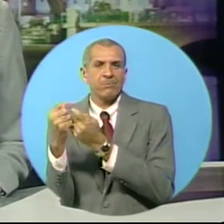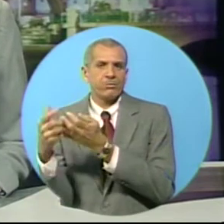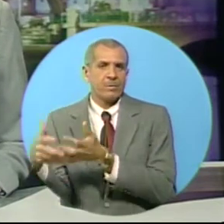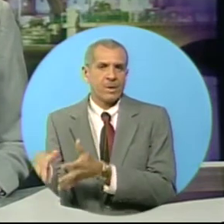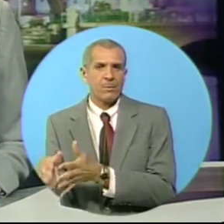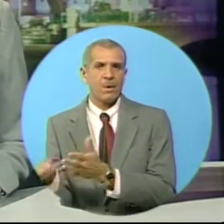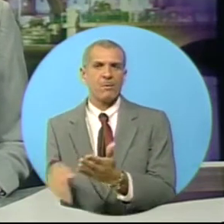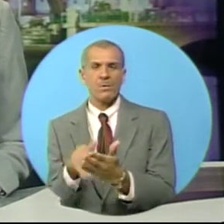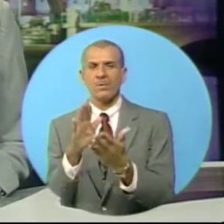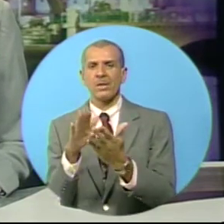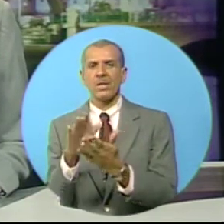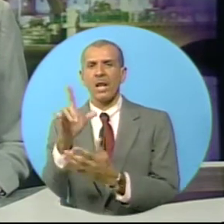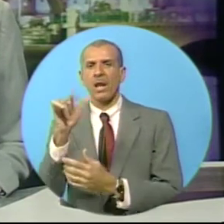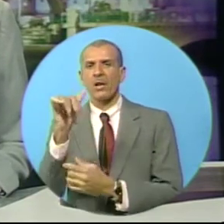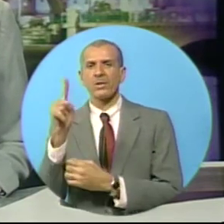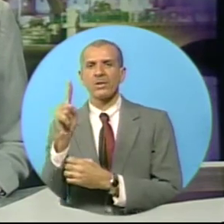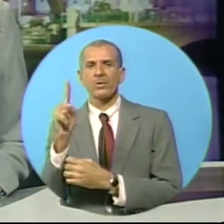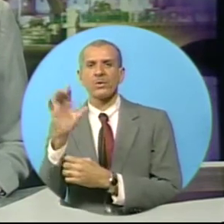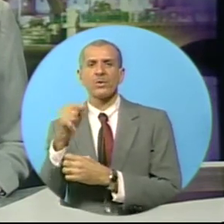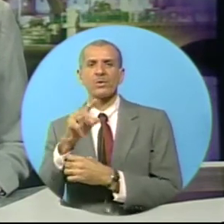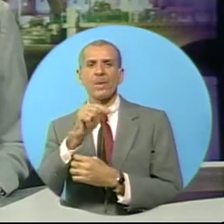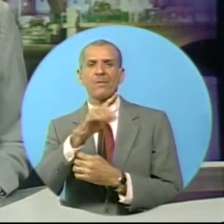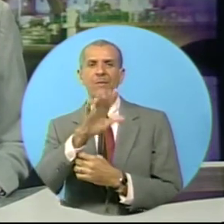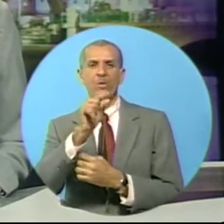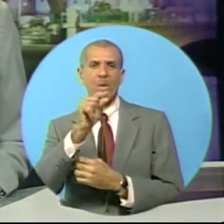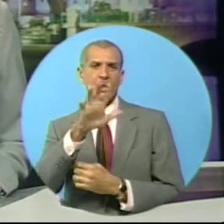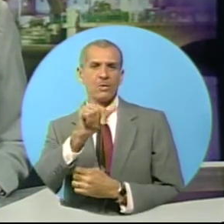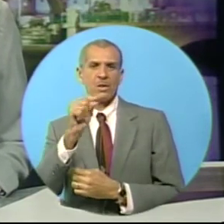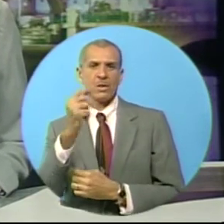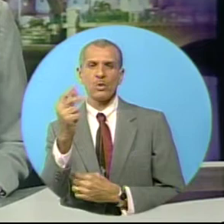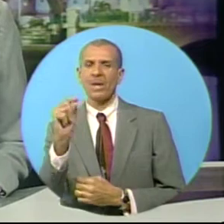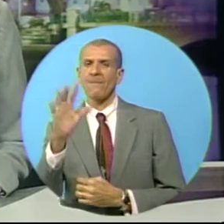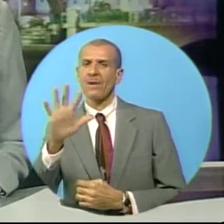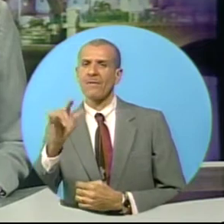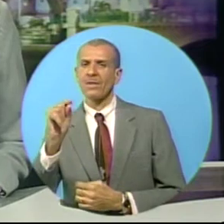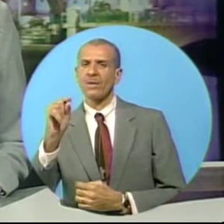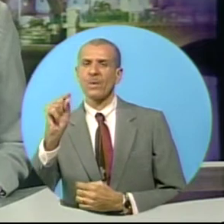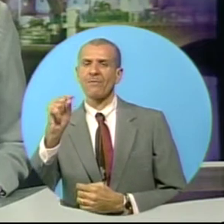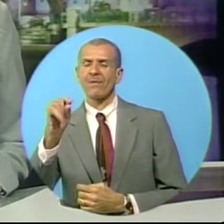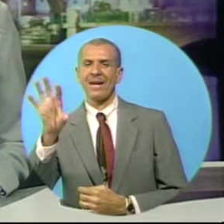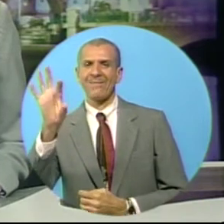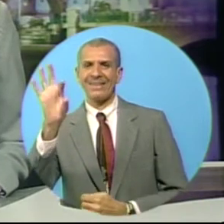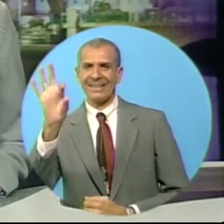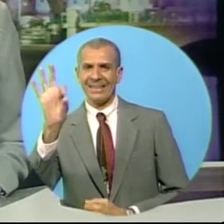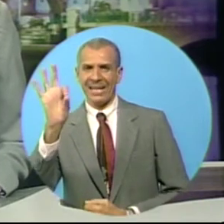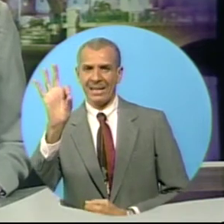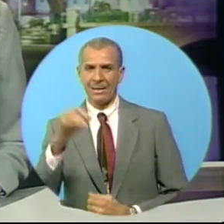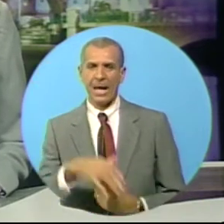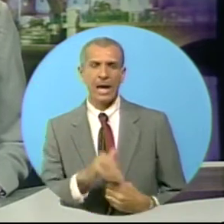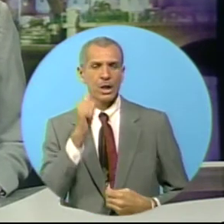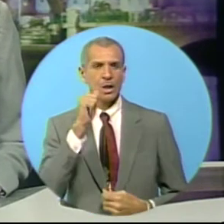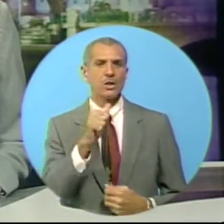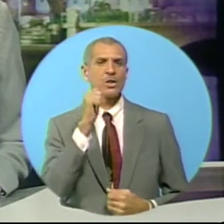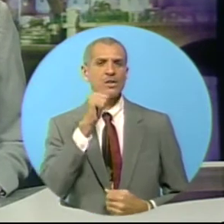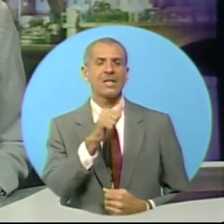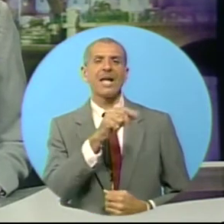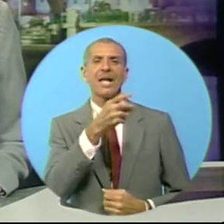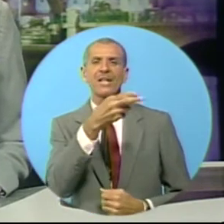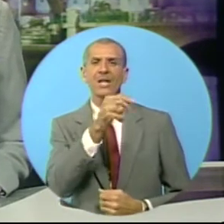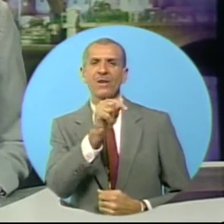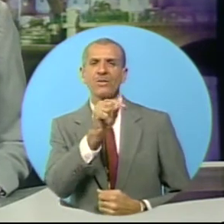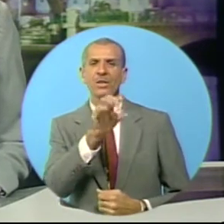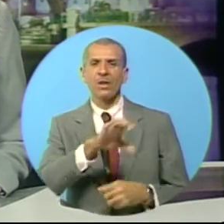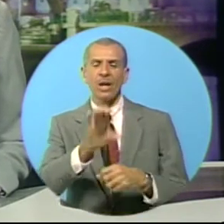Lodge School 25-23, 13-25, 25-9. In the other girls' matchup, Harrison College got past